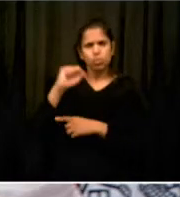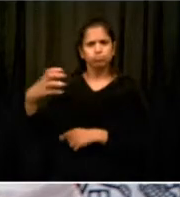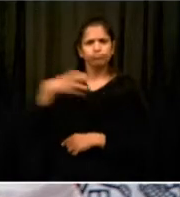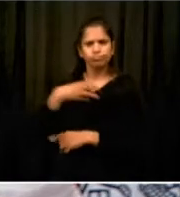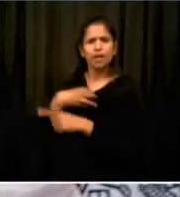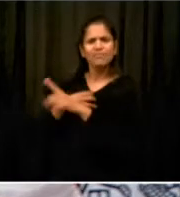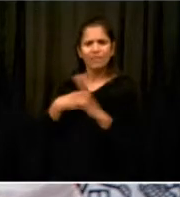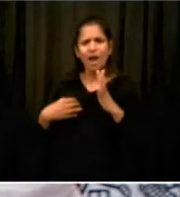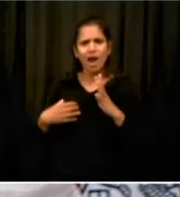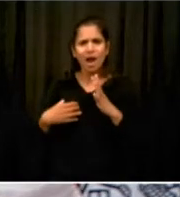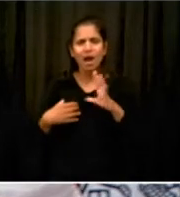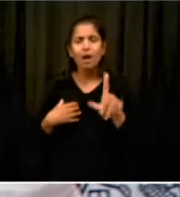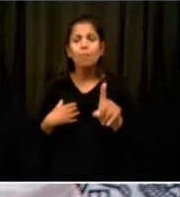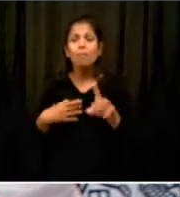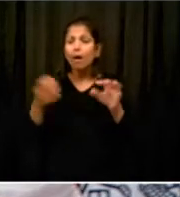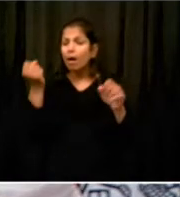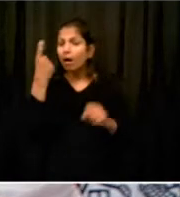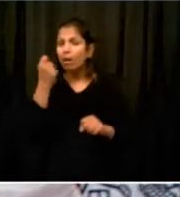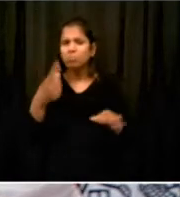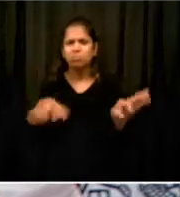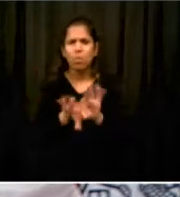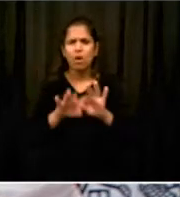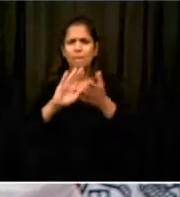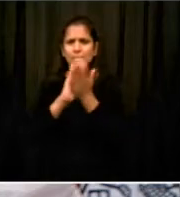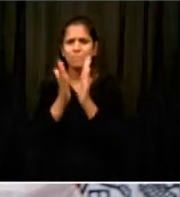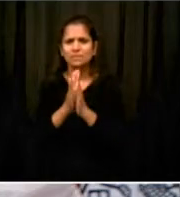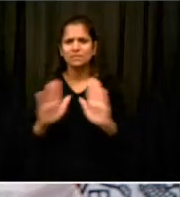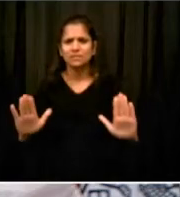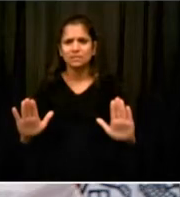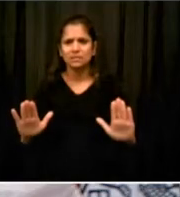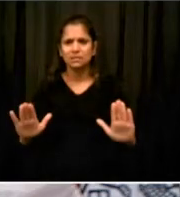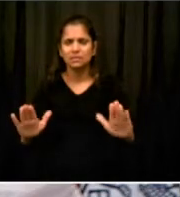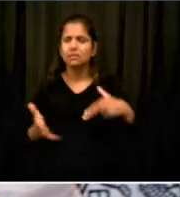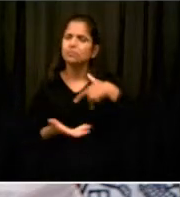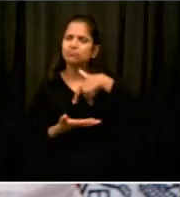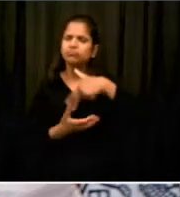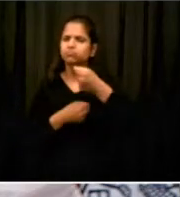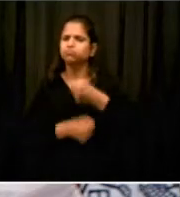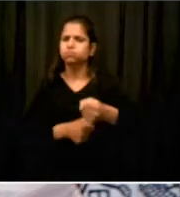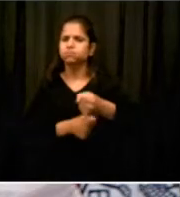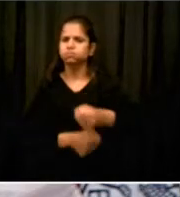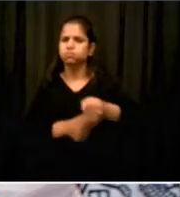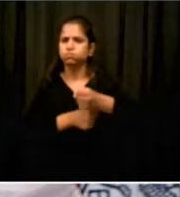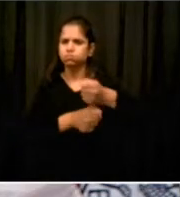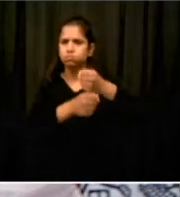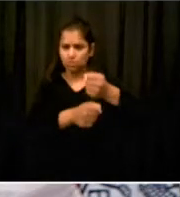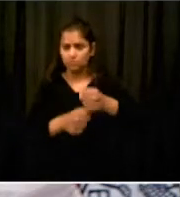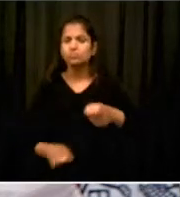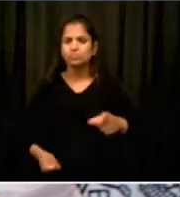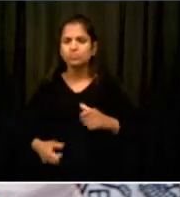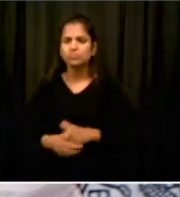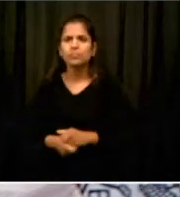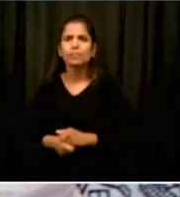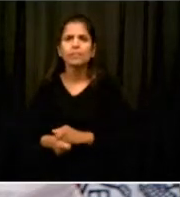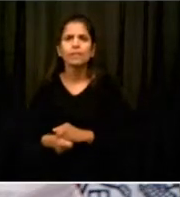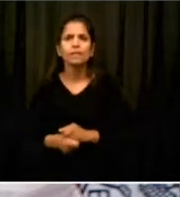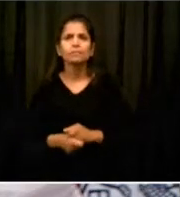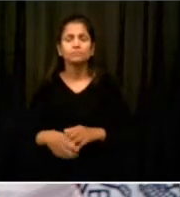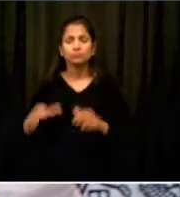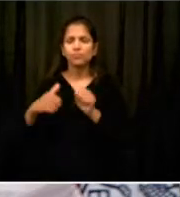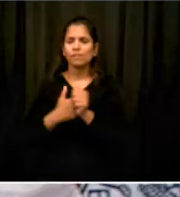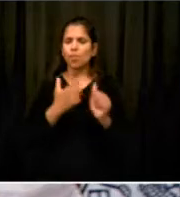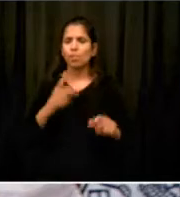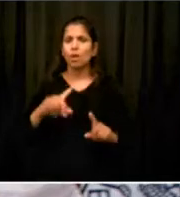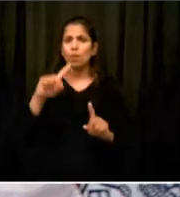arrest. Go ahead, Matt. Okay, so where and how should this person have been arrested, if at all? Look, I will